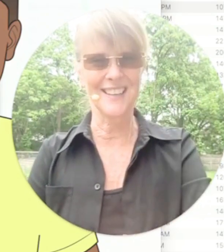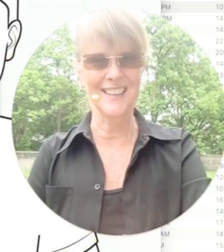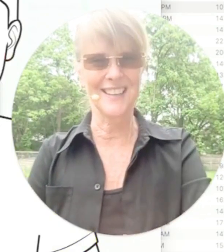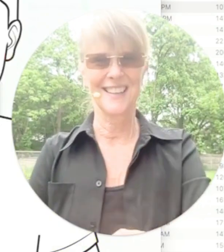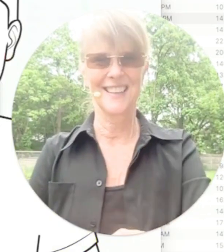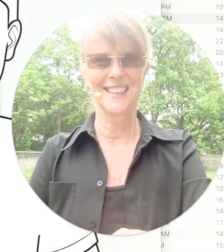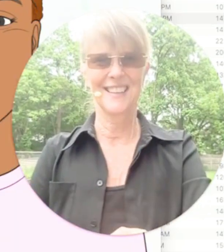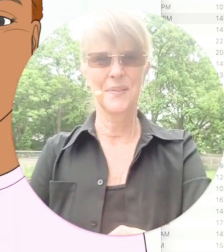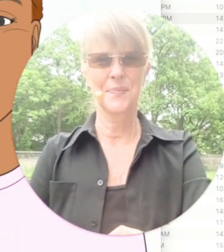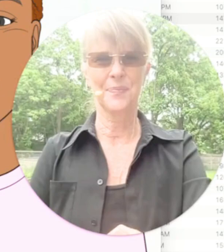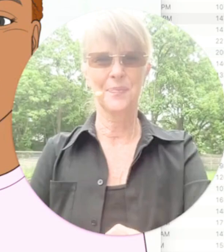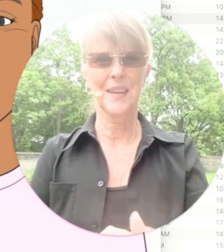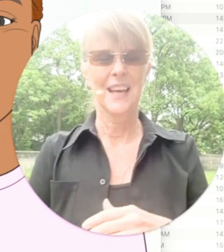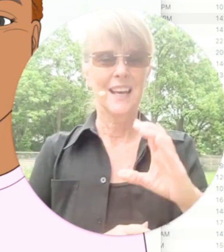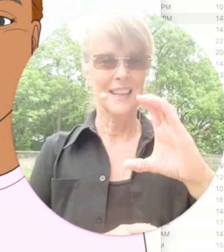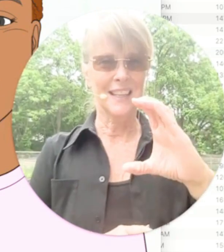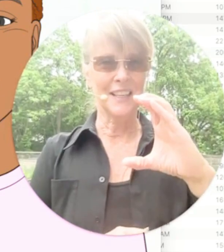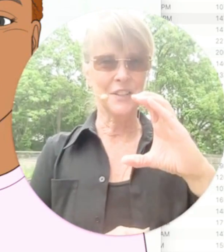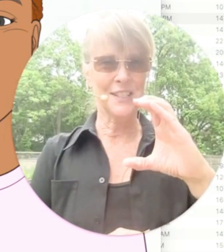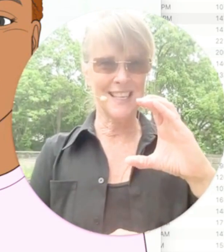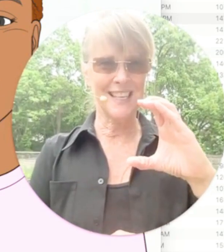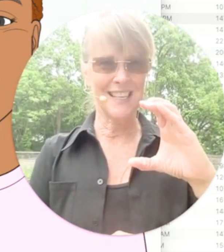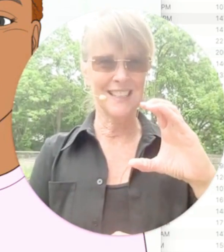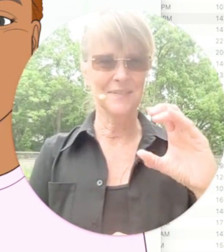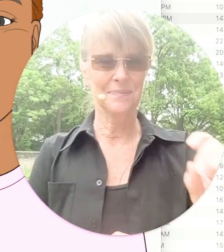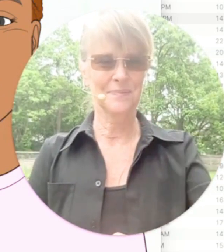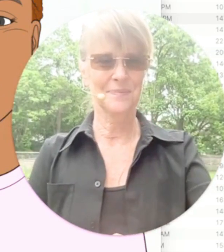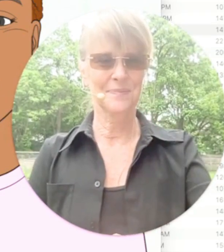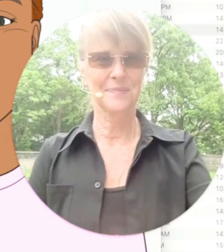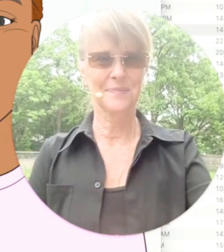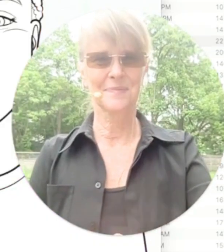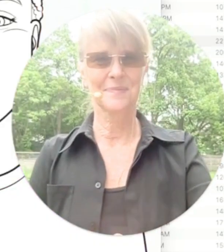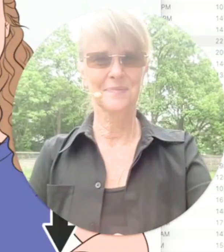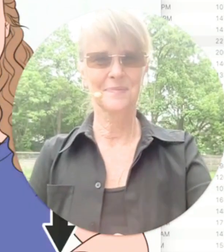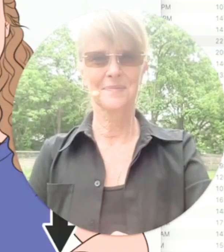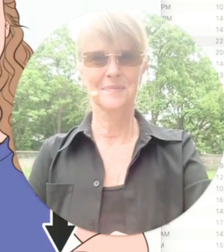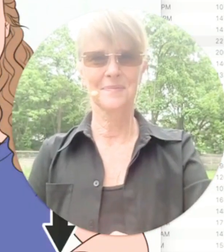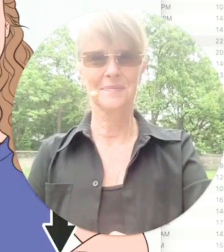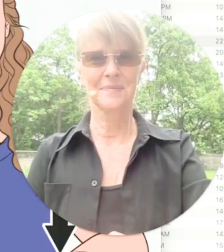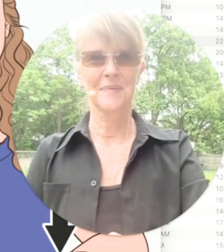right. The letter C.